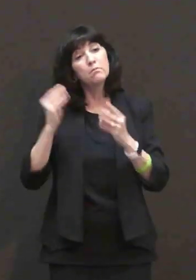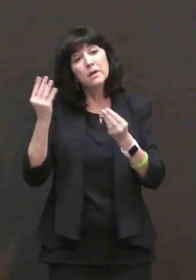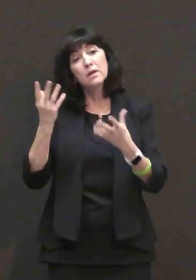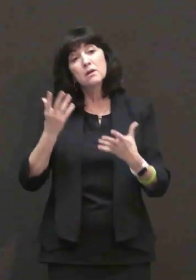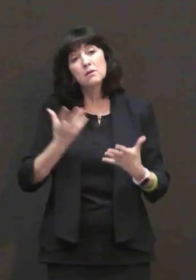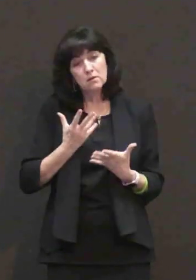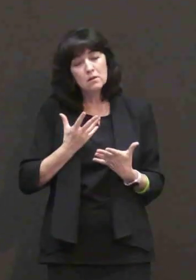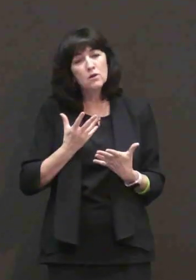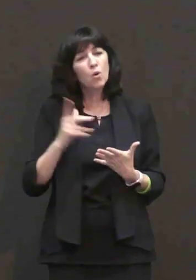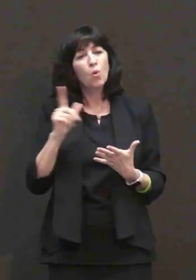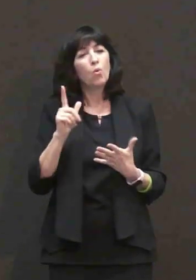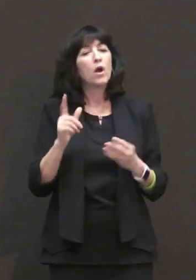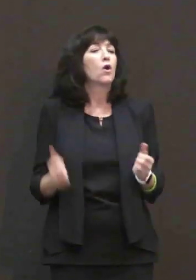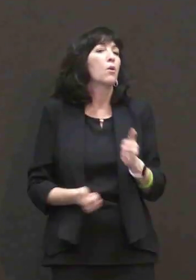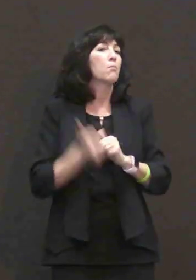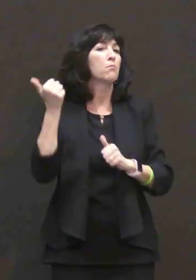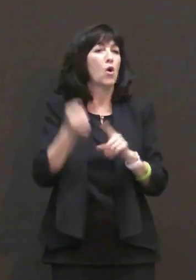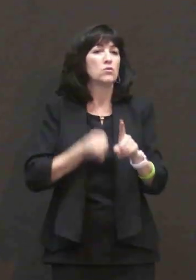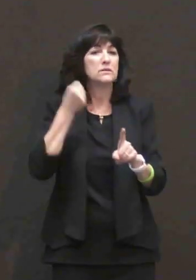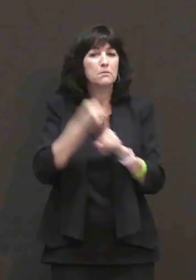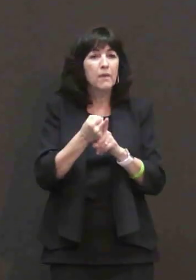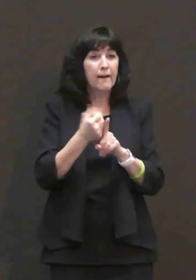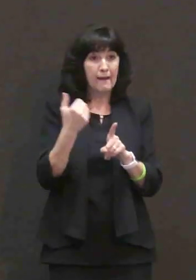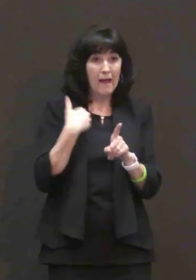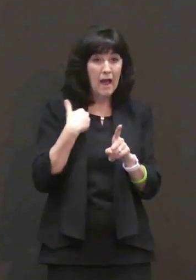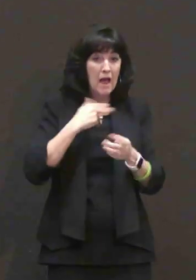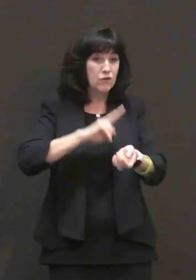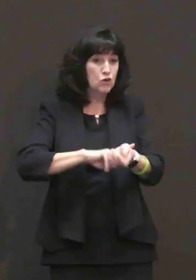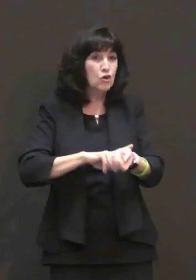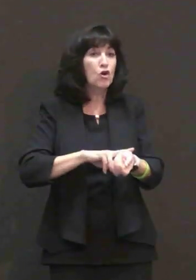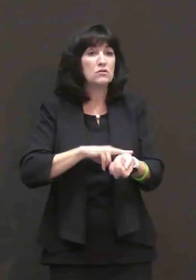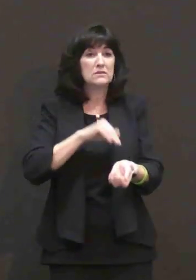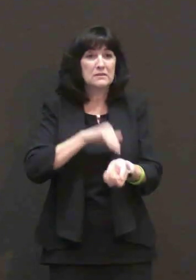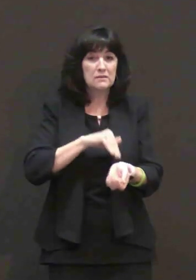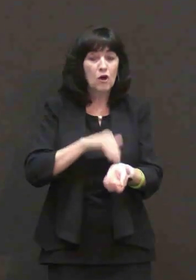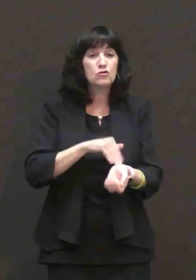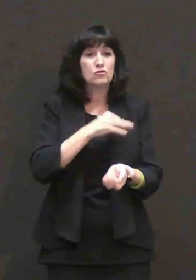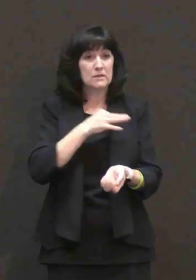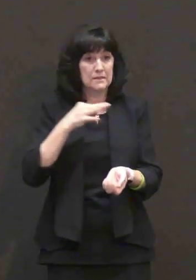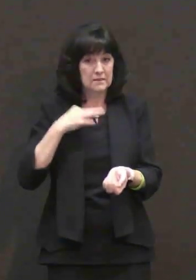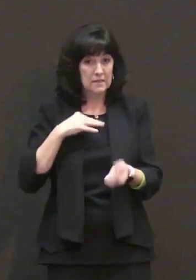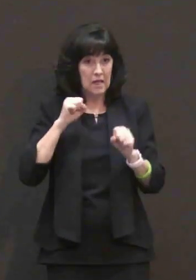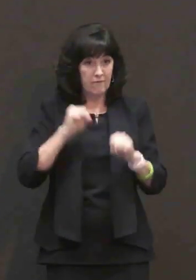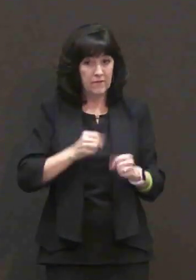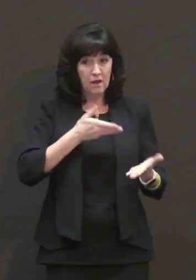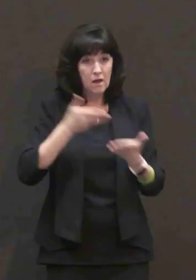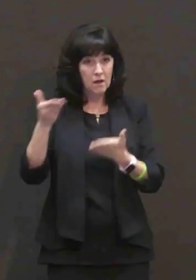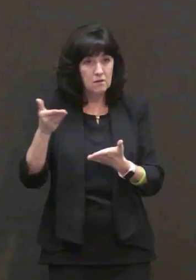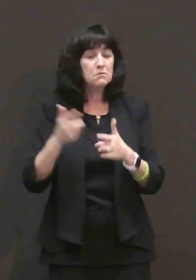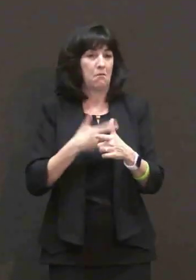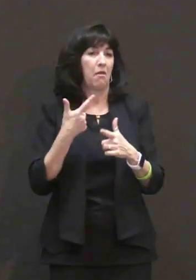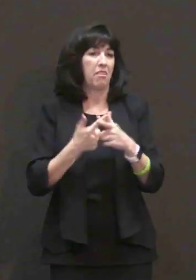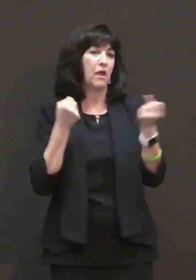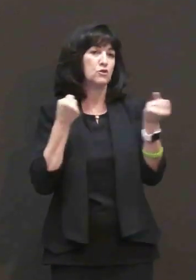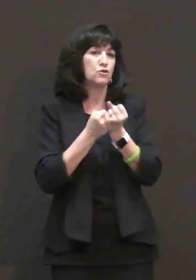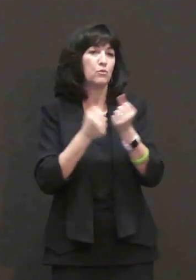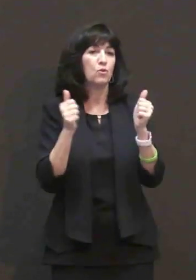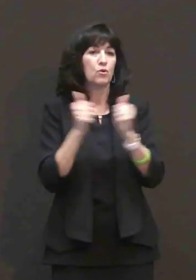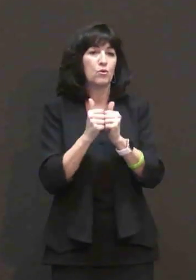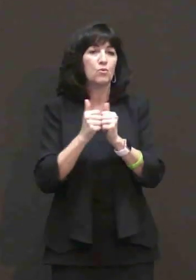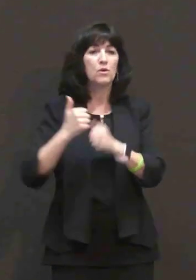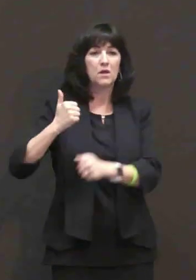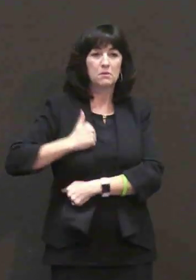most impactful, where they have those nurses, doctors, and that staff to help it, and then we're going to support it with the National Guard, Medical Reserve Corps, or